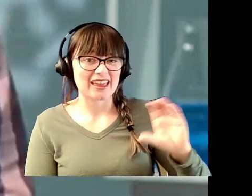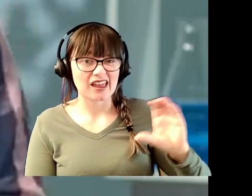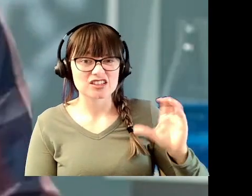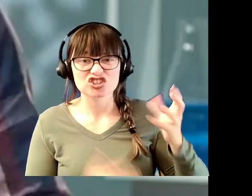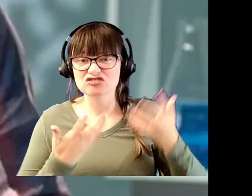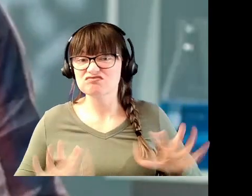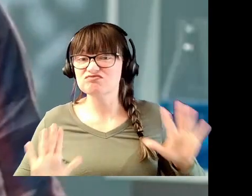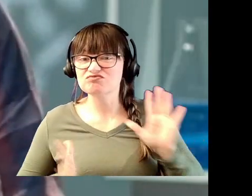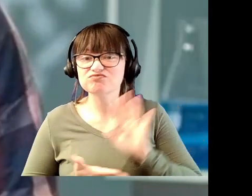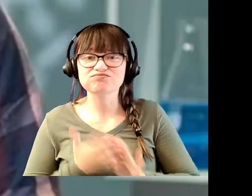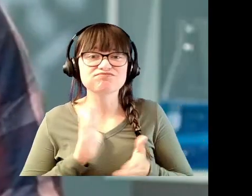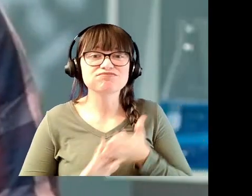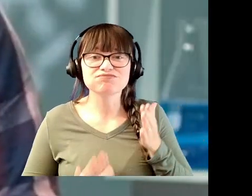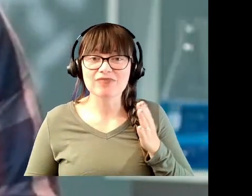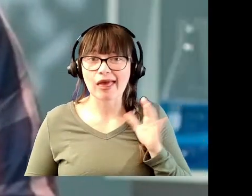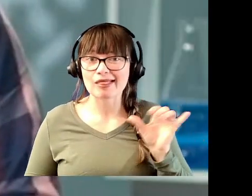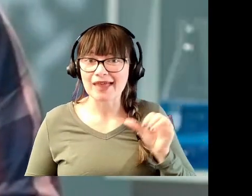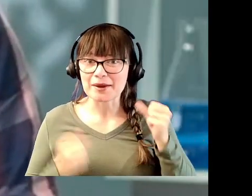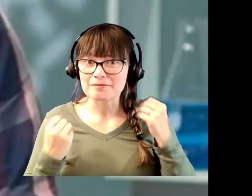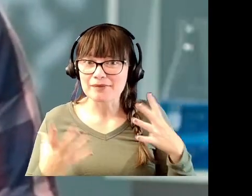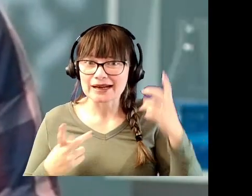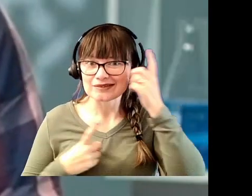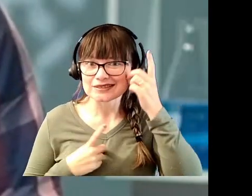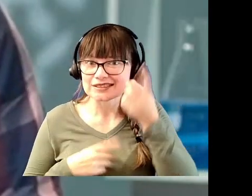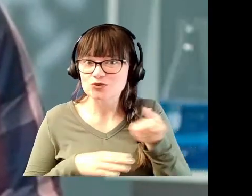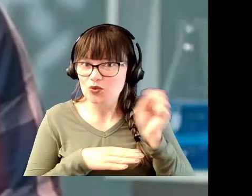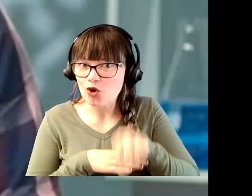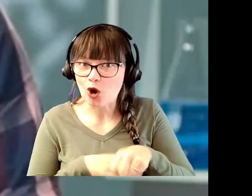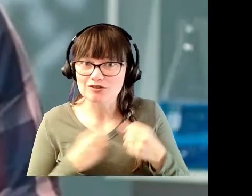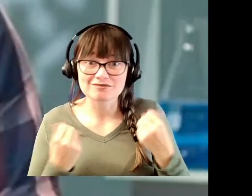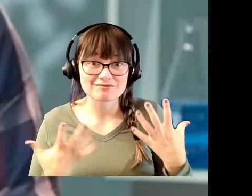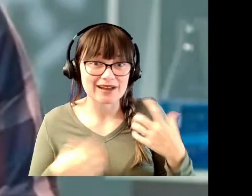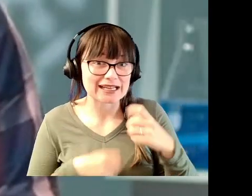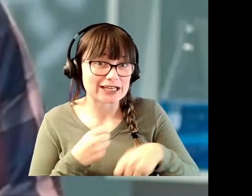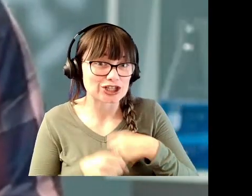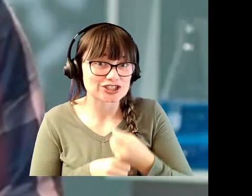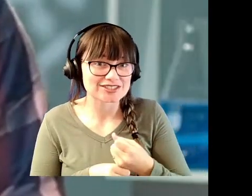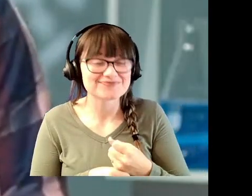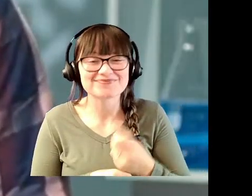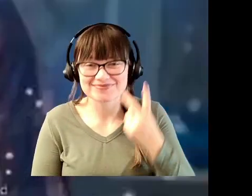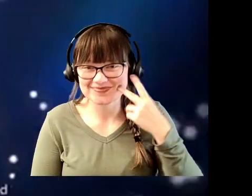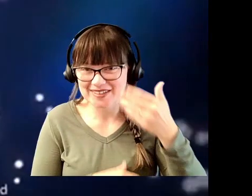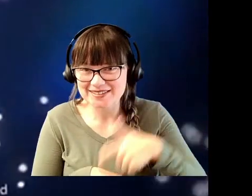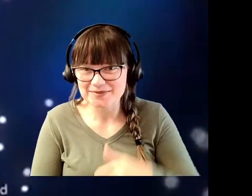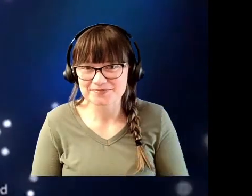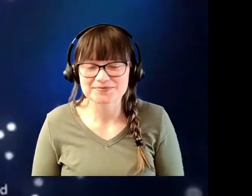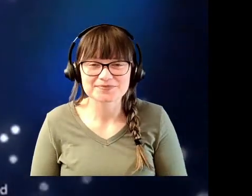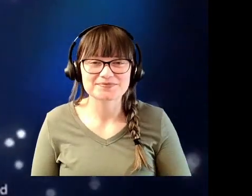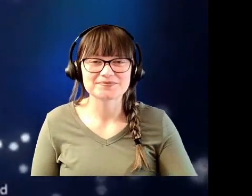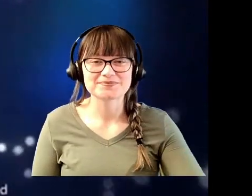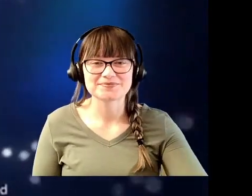past, much like many of the diseases that we've conquered over the years as humans. I'll see you next time.